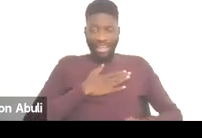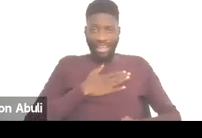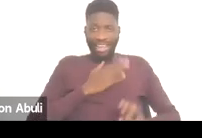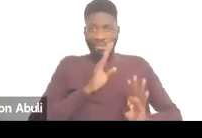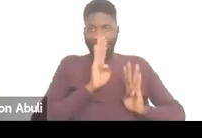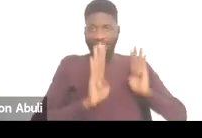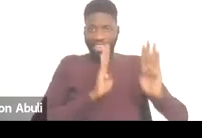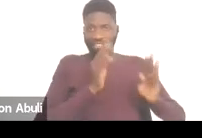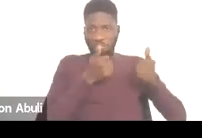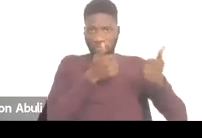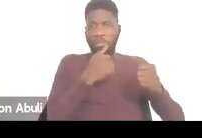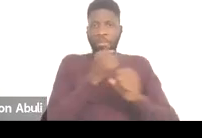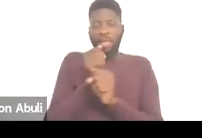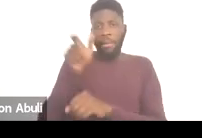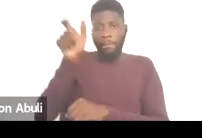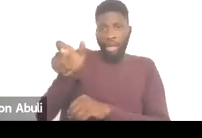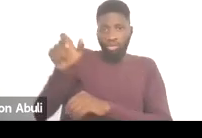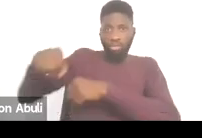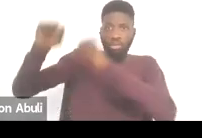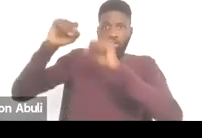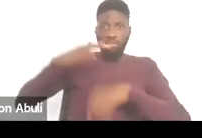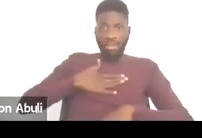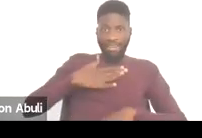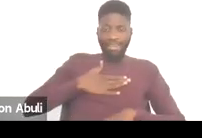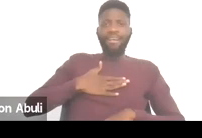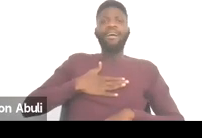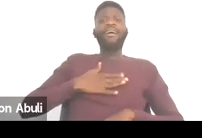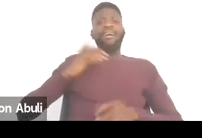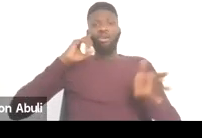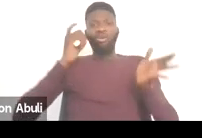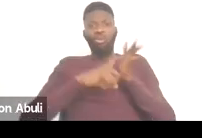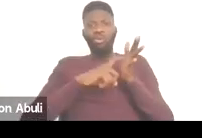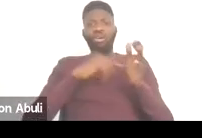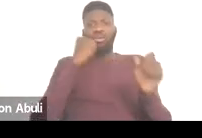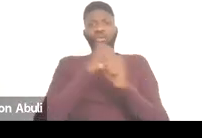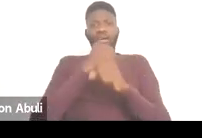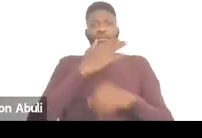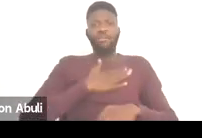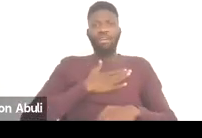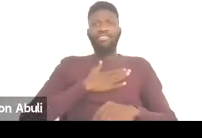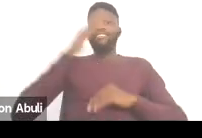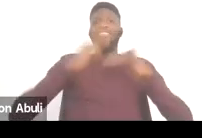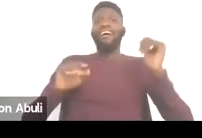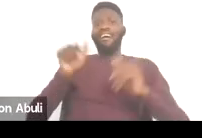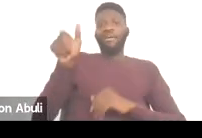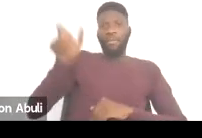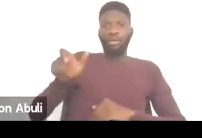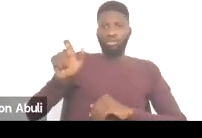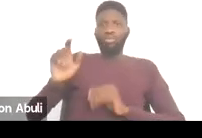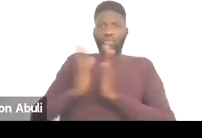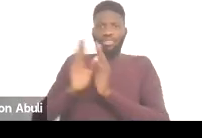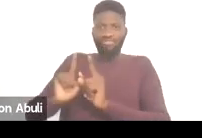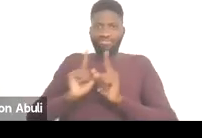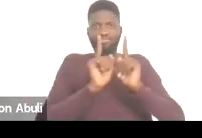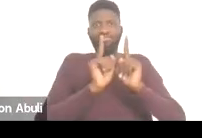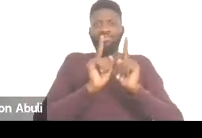the person that I'm reporting to recognize my efforts than the other person who I'm also on the same